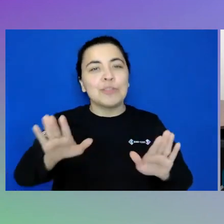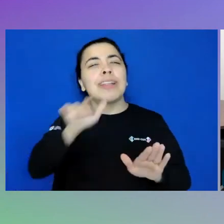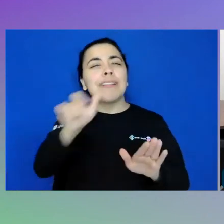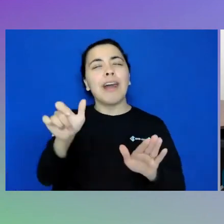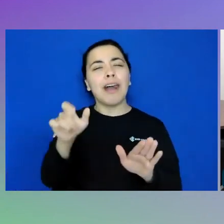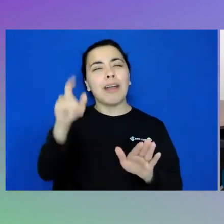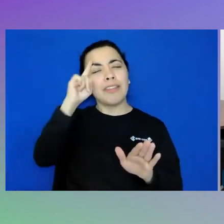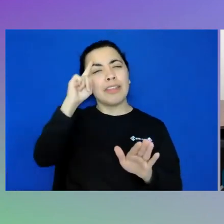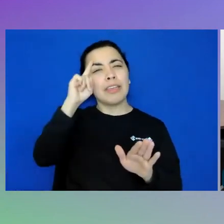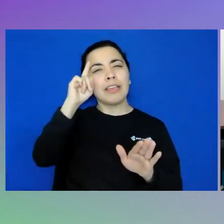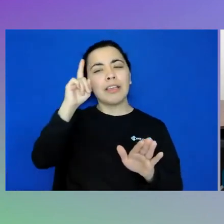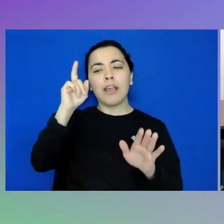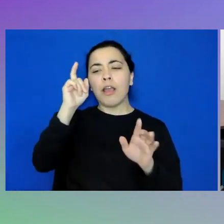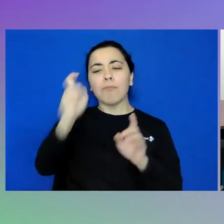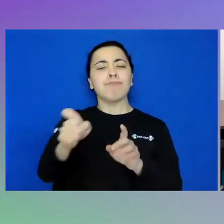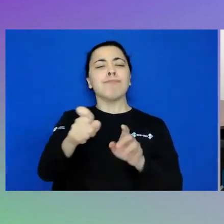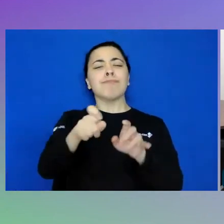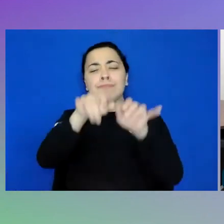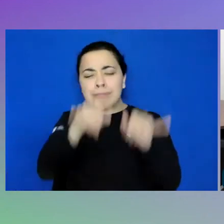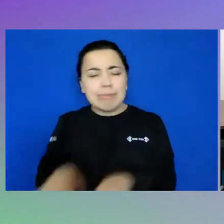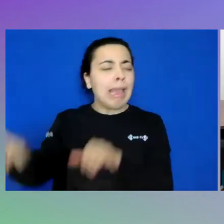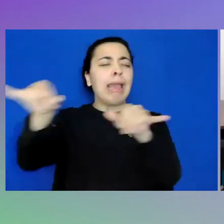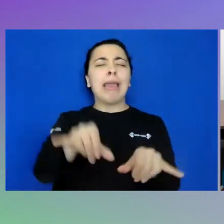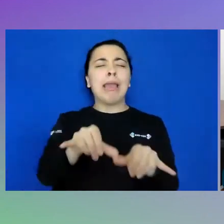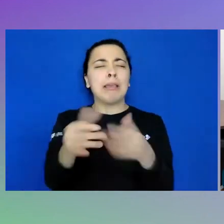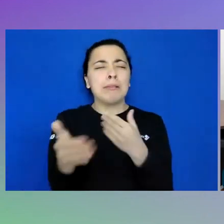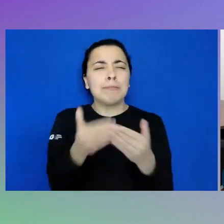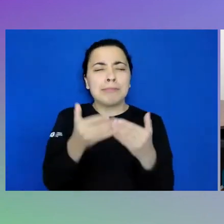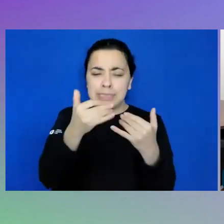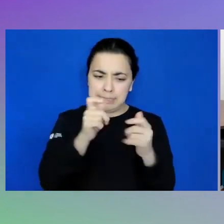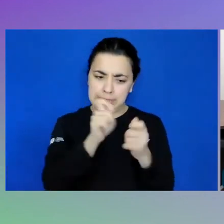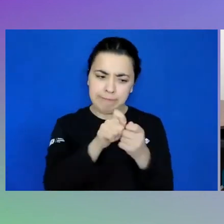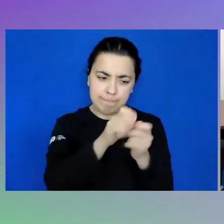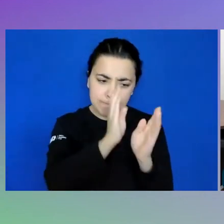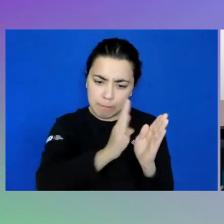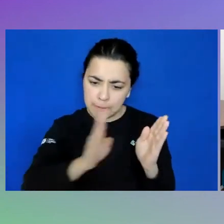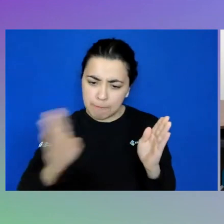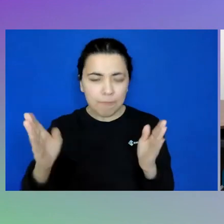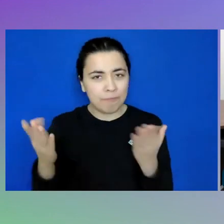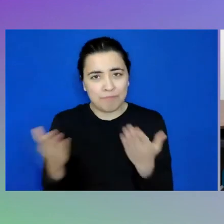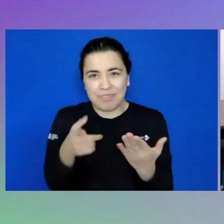or a certain content order for them.